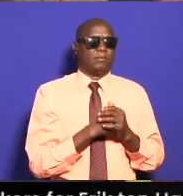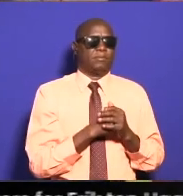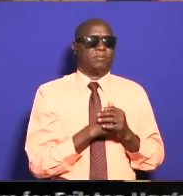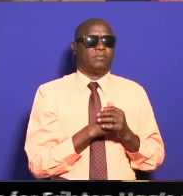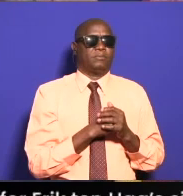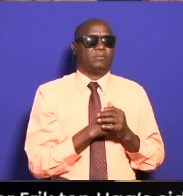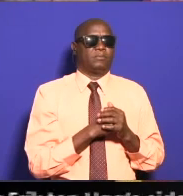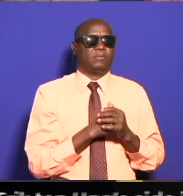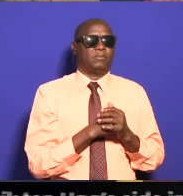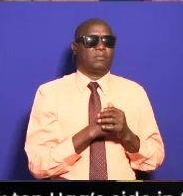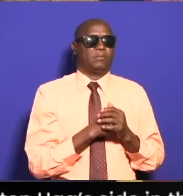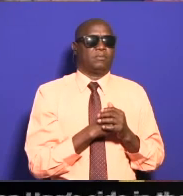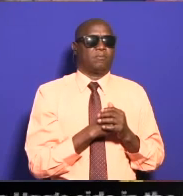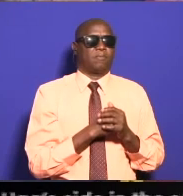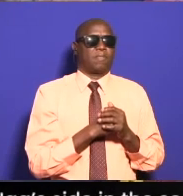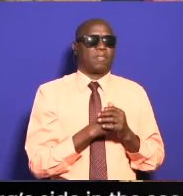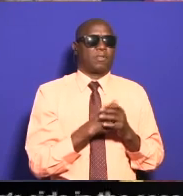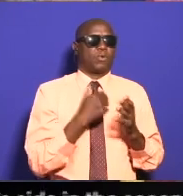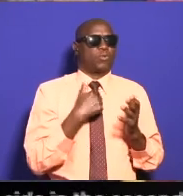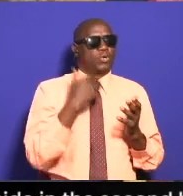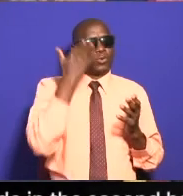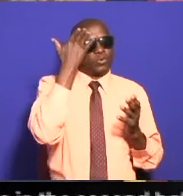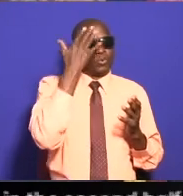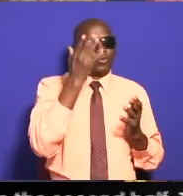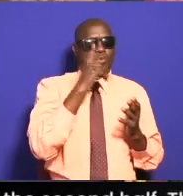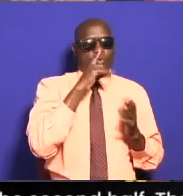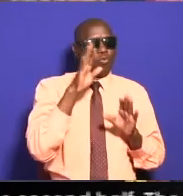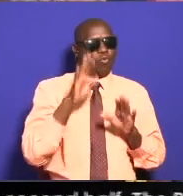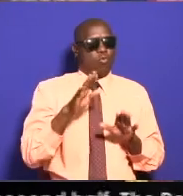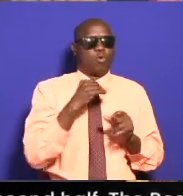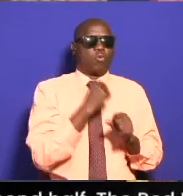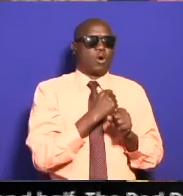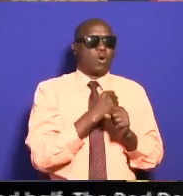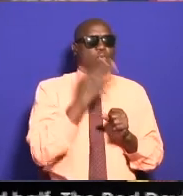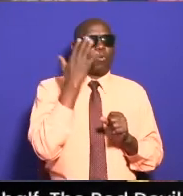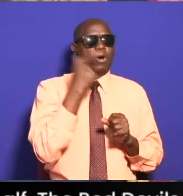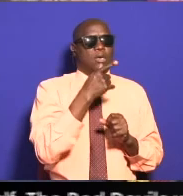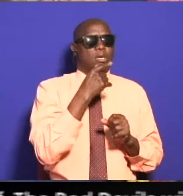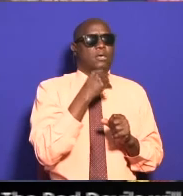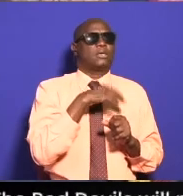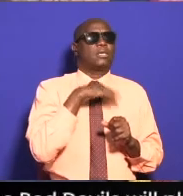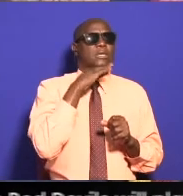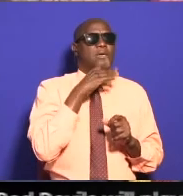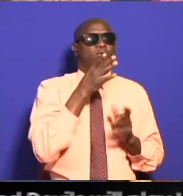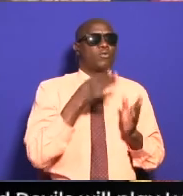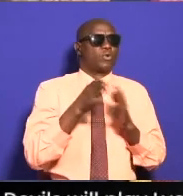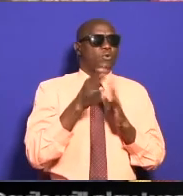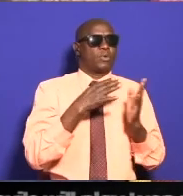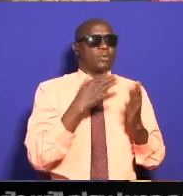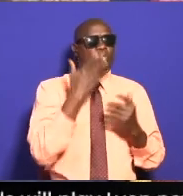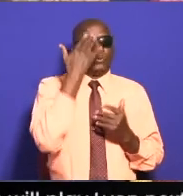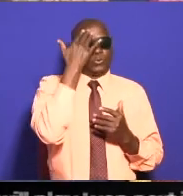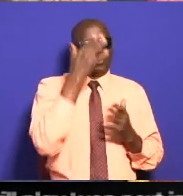tutarudi kufanya hii kazi ama tutarudi kuwa tuma nyumbani, kwa sababu wamekufa kwa njia ambaye haieleweki.